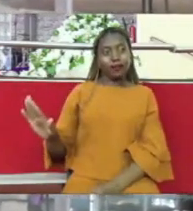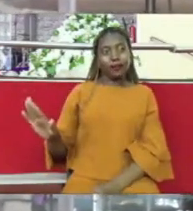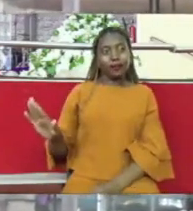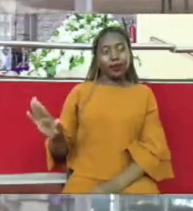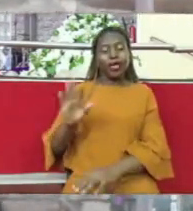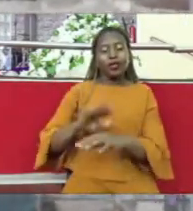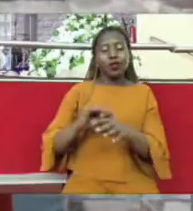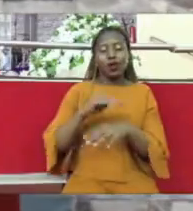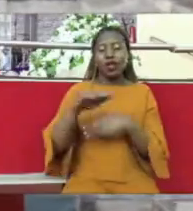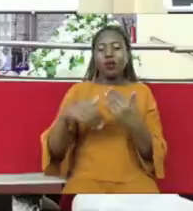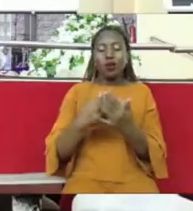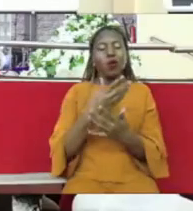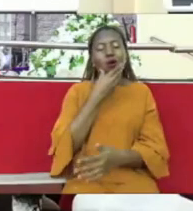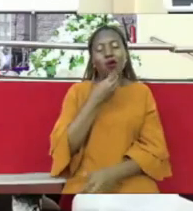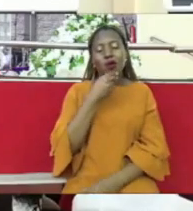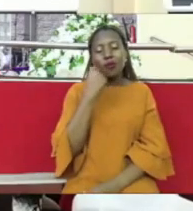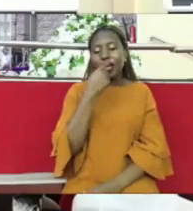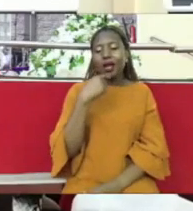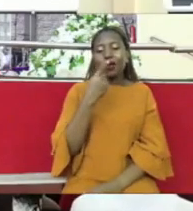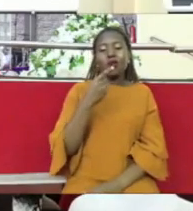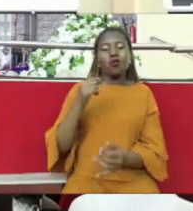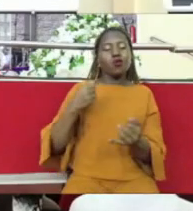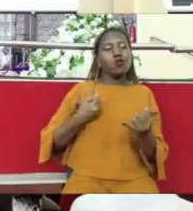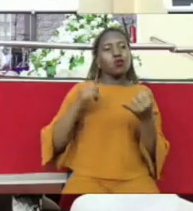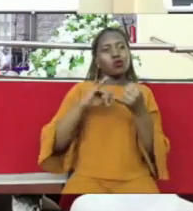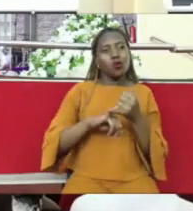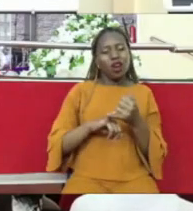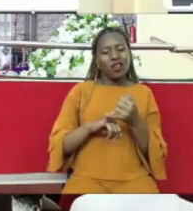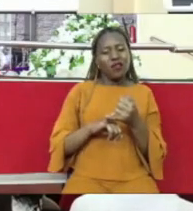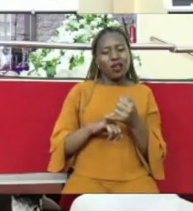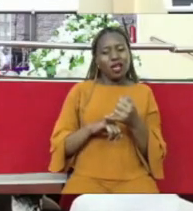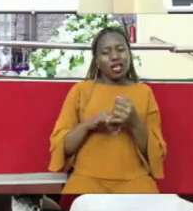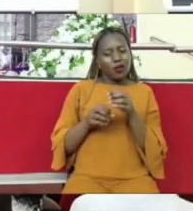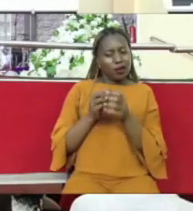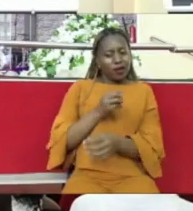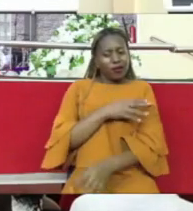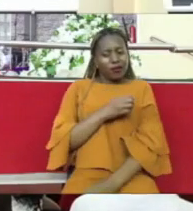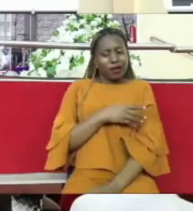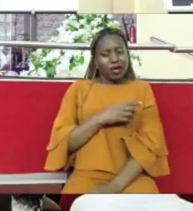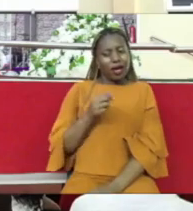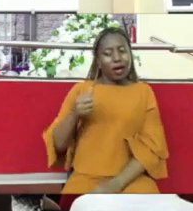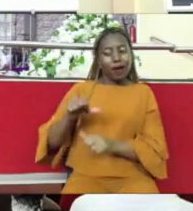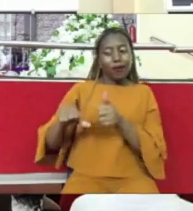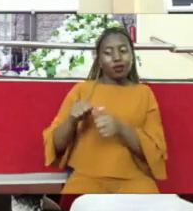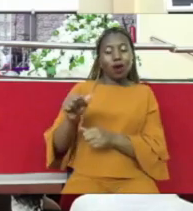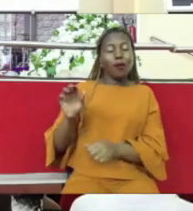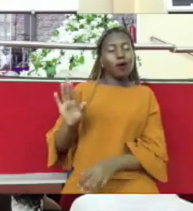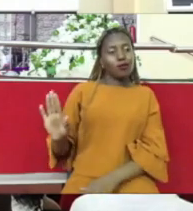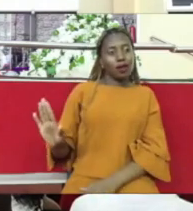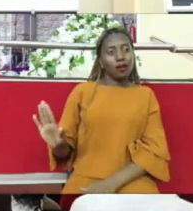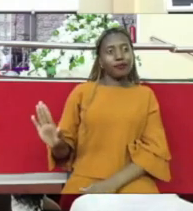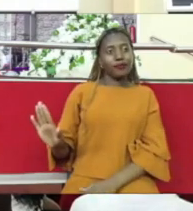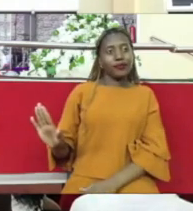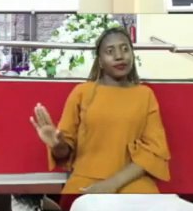men whose wives had said, beware of Madam so and so. Akawaita wale wanaume wote ambao walikuwa wamepewa tahadhari kumhusu. And